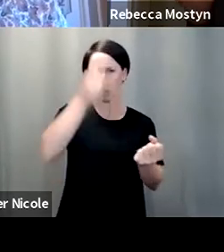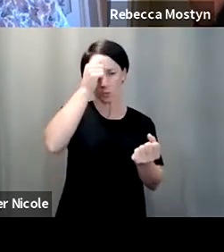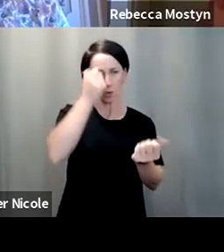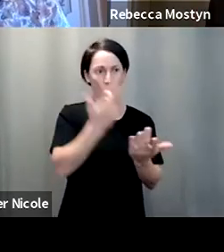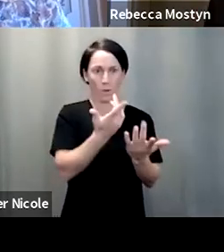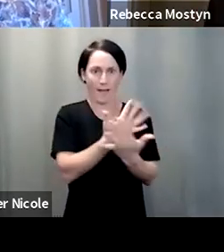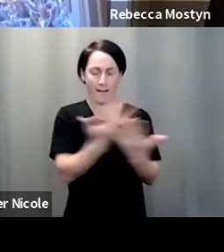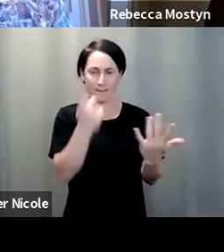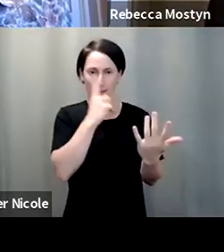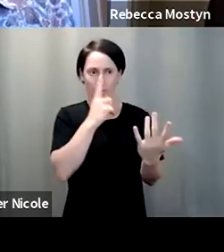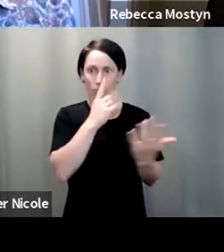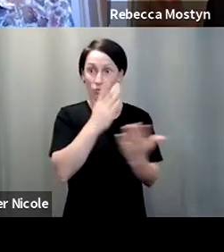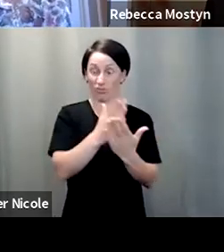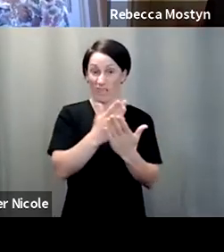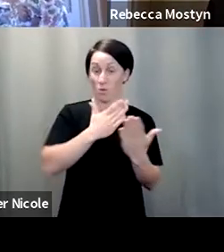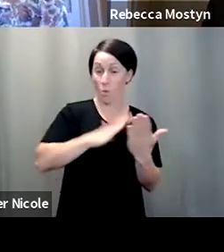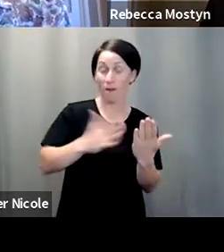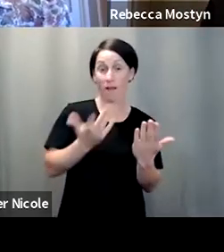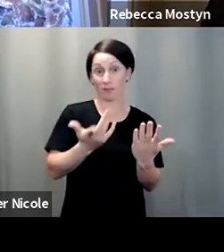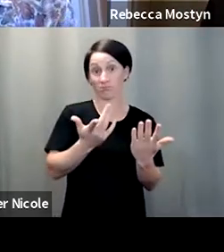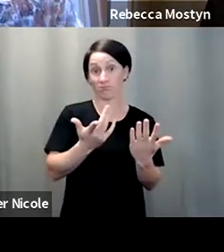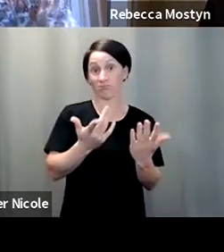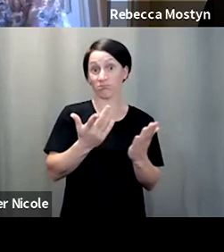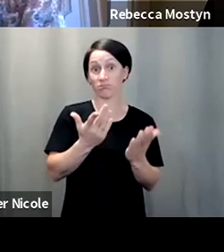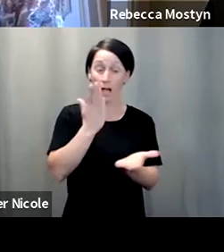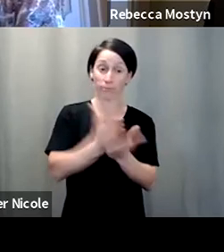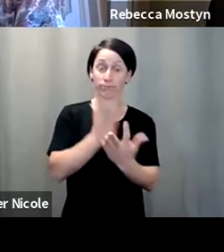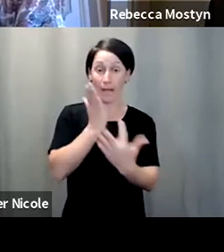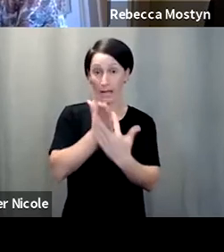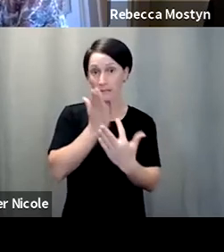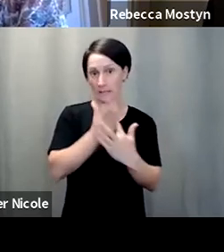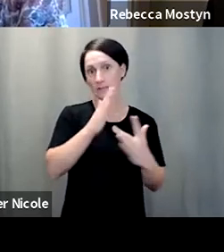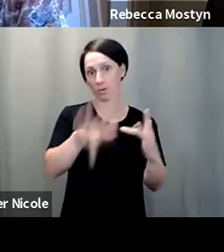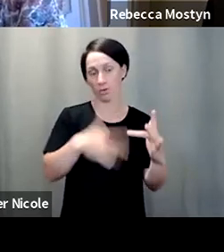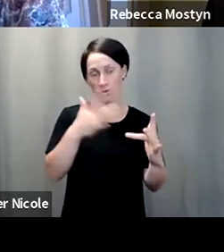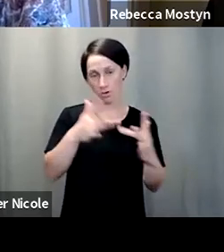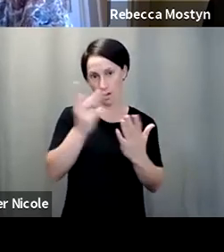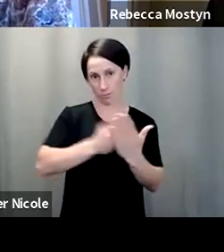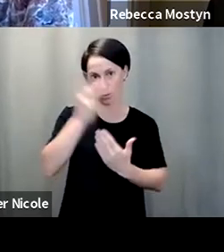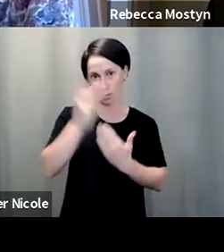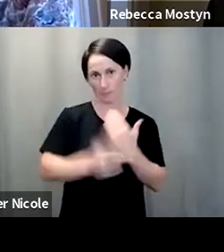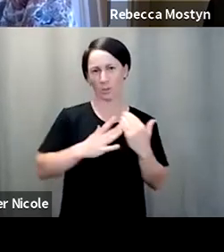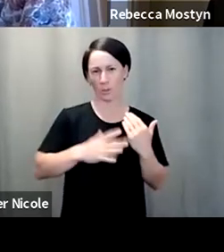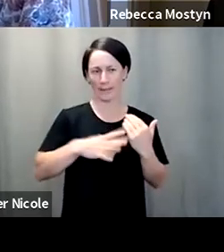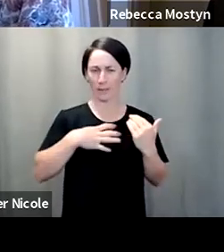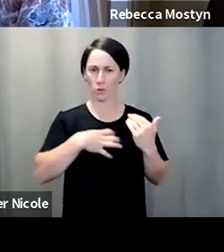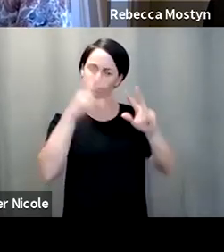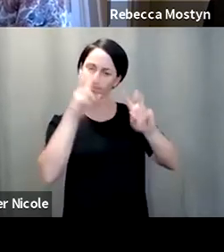is something that I think, you know, may or may not come into its own, but we just need to know about.